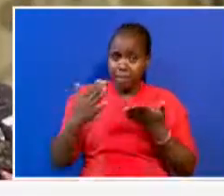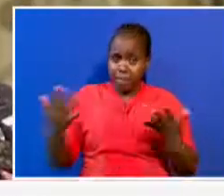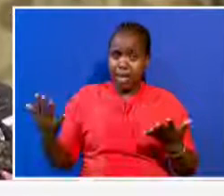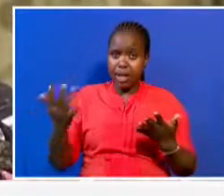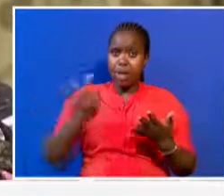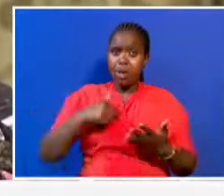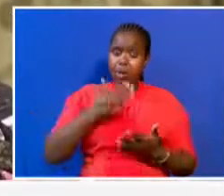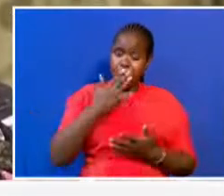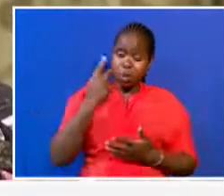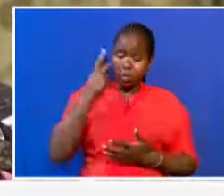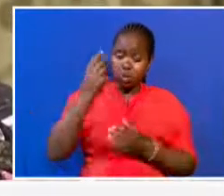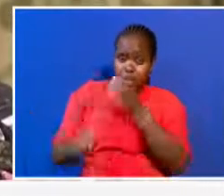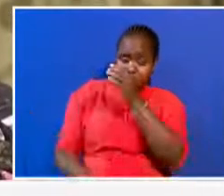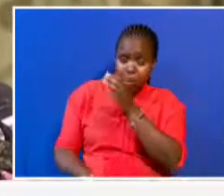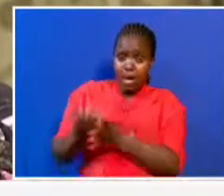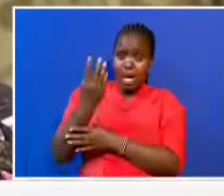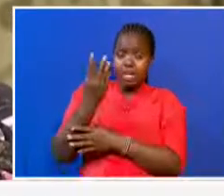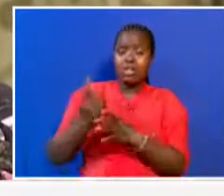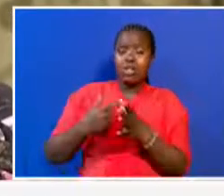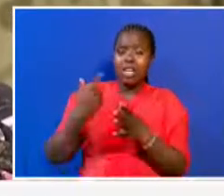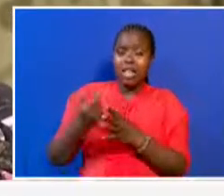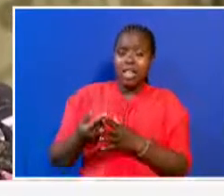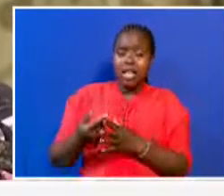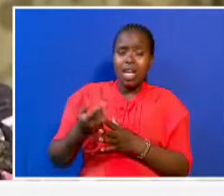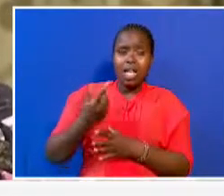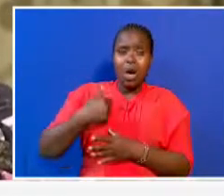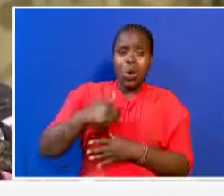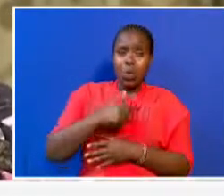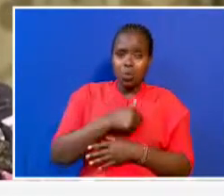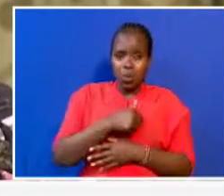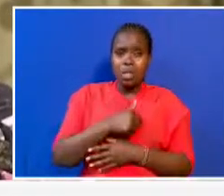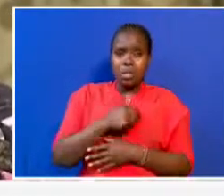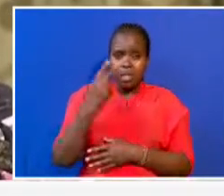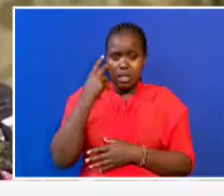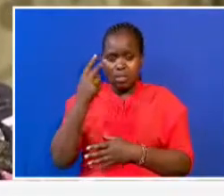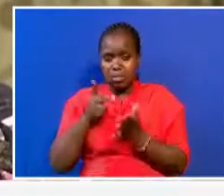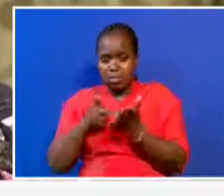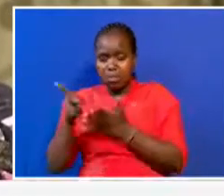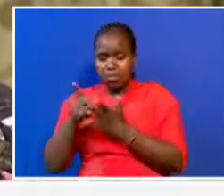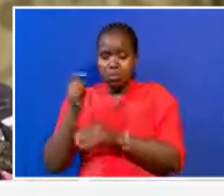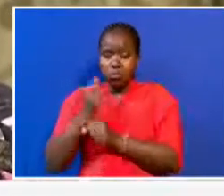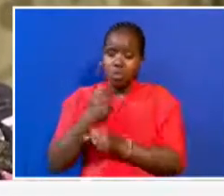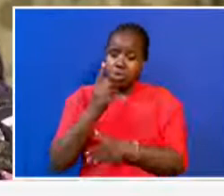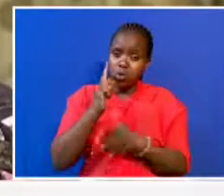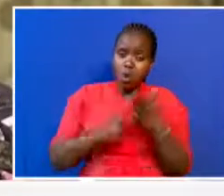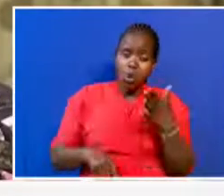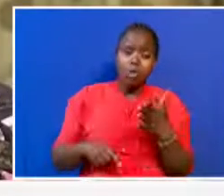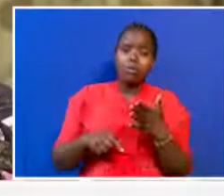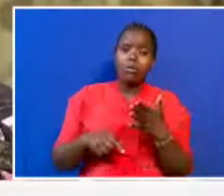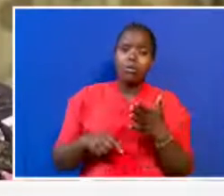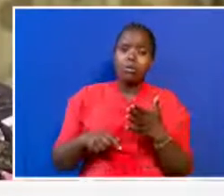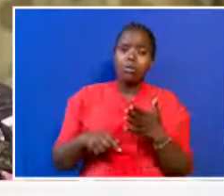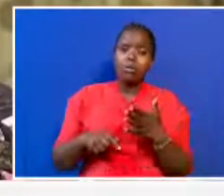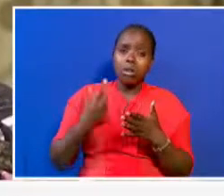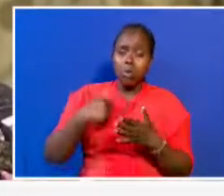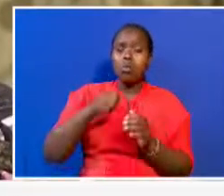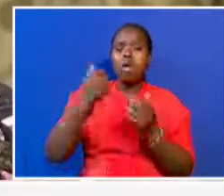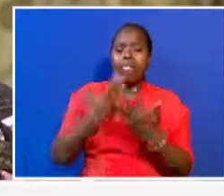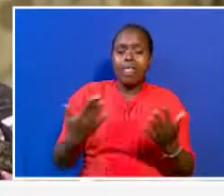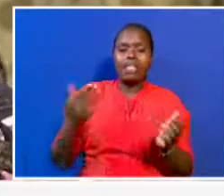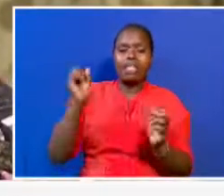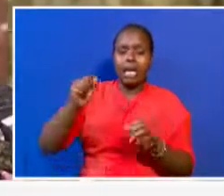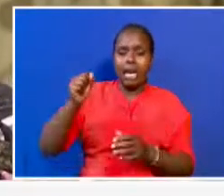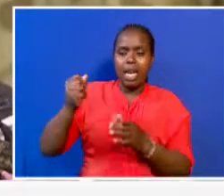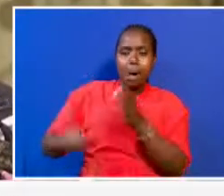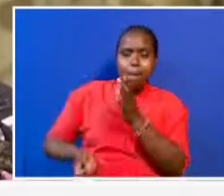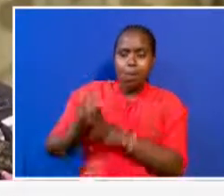spur production so that we improve on our balance of payments by ensuring that things we can produce locally, we begin